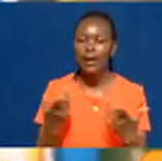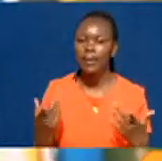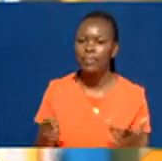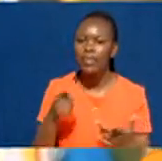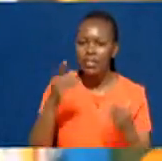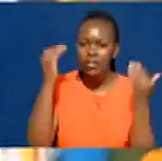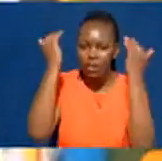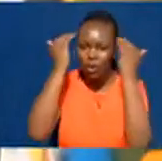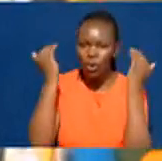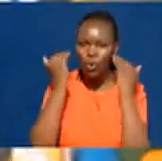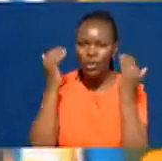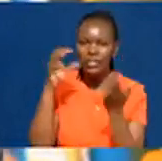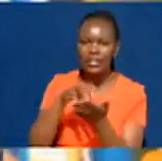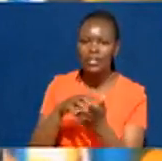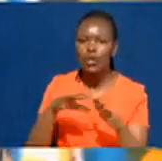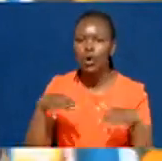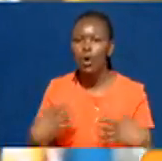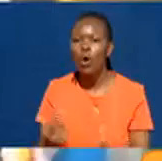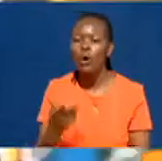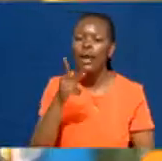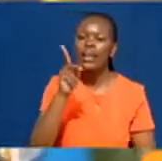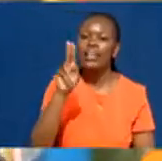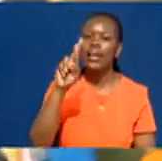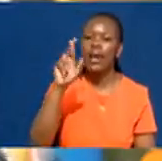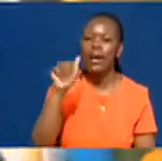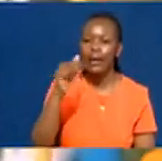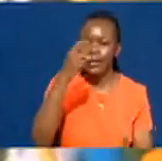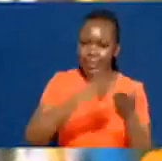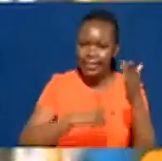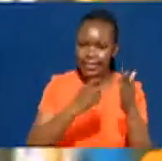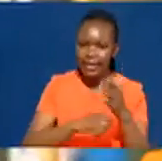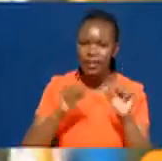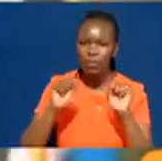court case, KRA, will be brought on you, and many other threats.